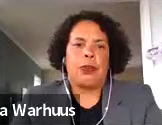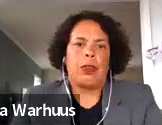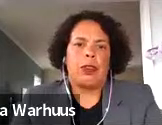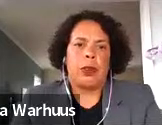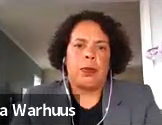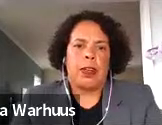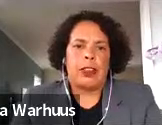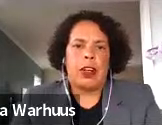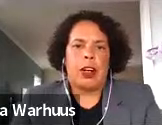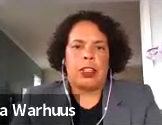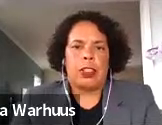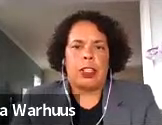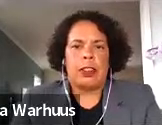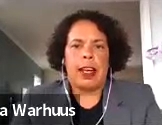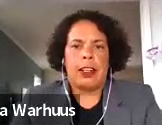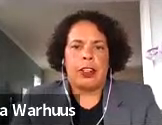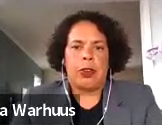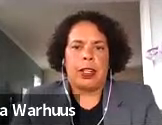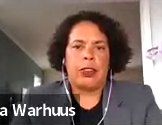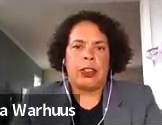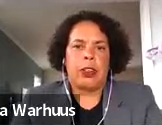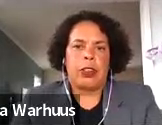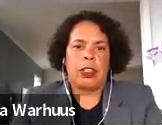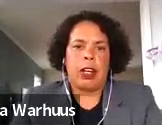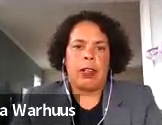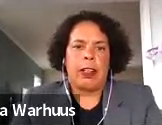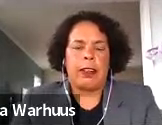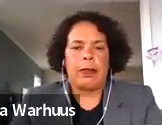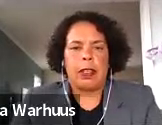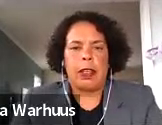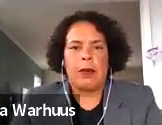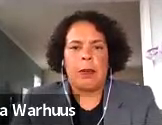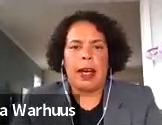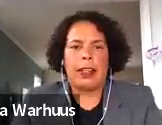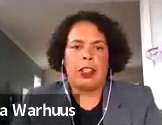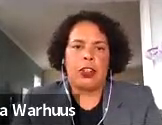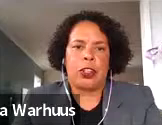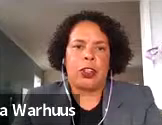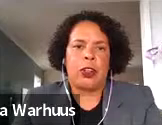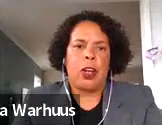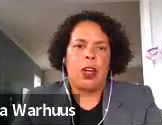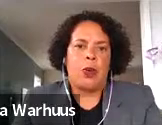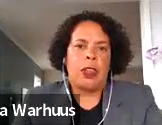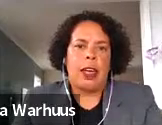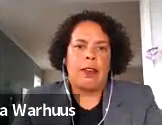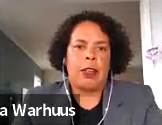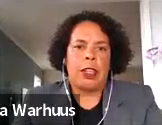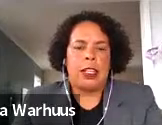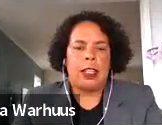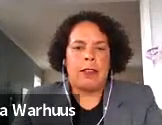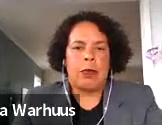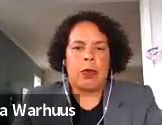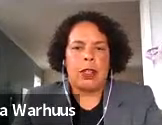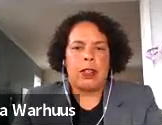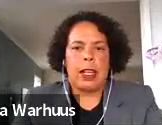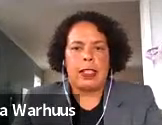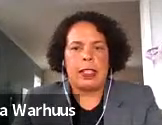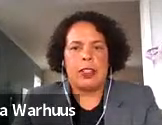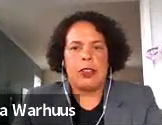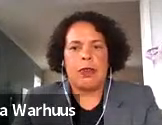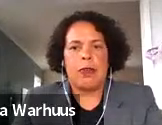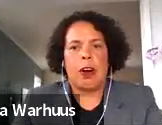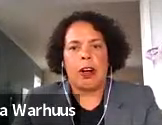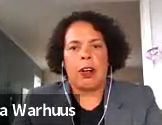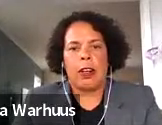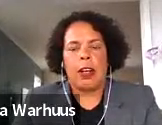Thank you, Supervisor Carson and Director Chavla. I concur with everything that everyone has